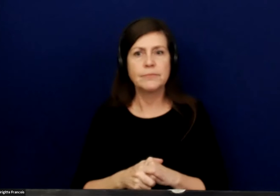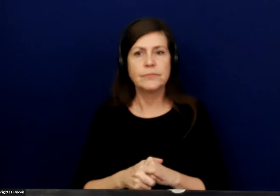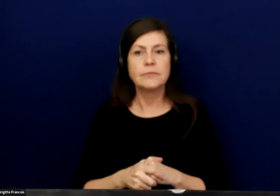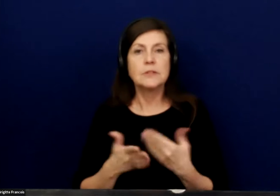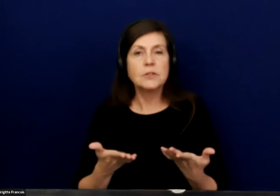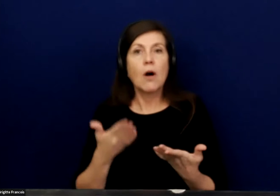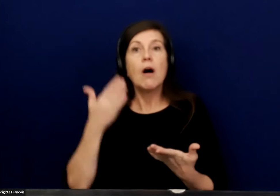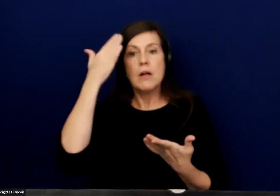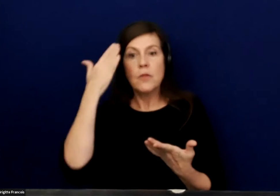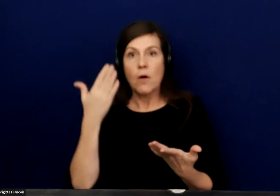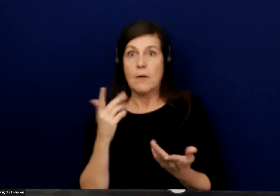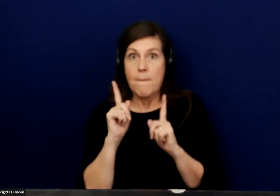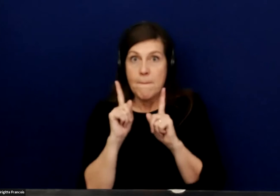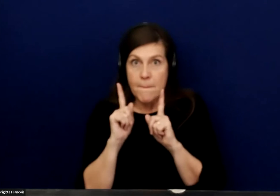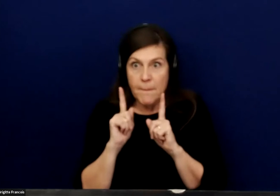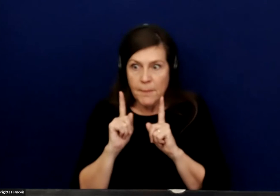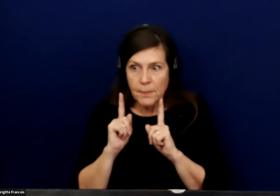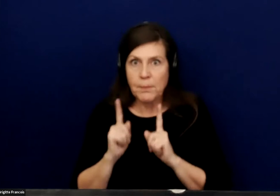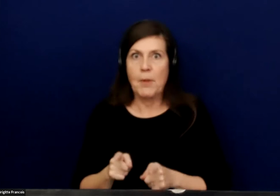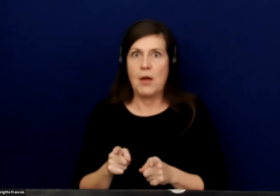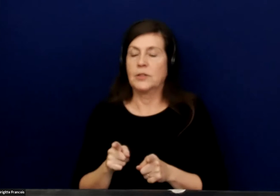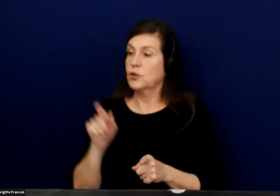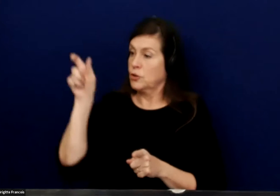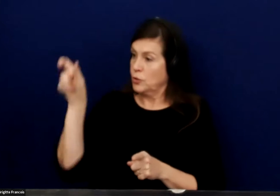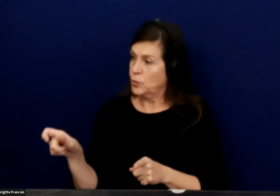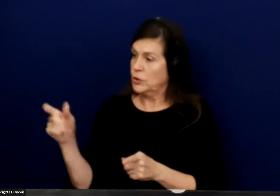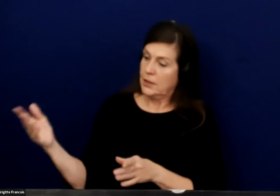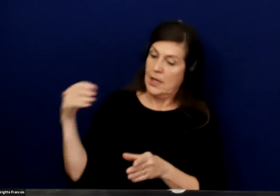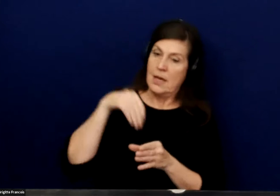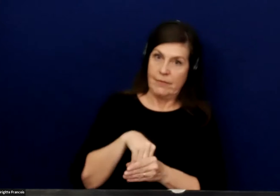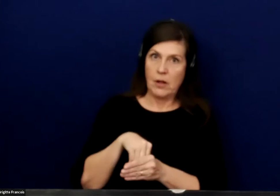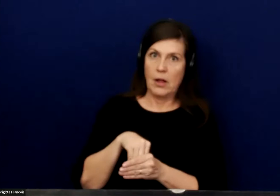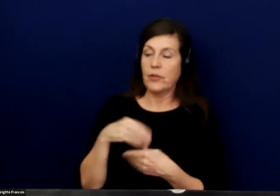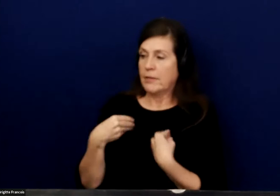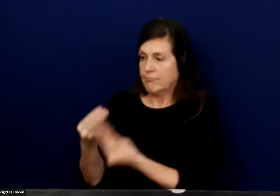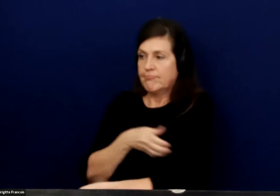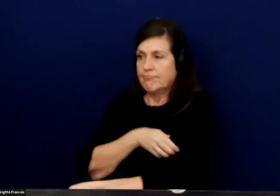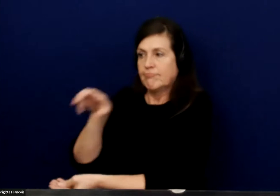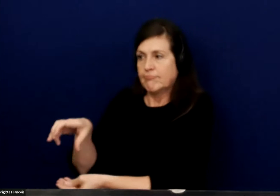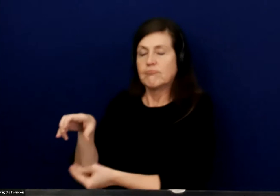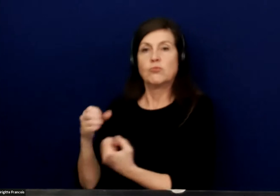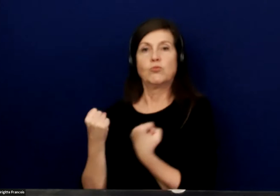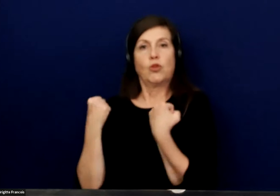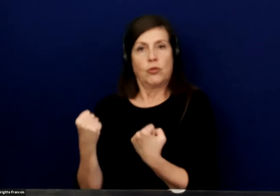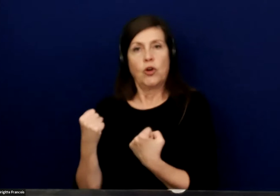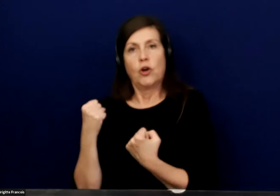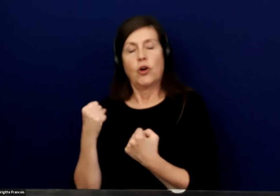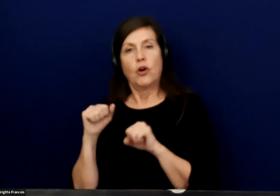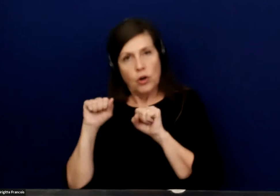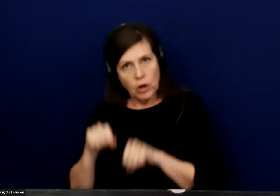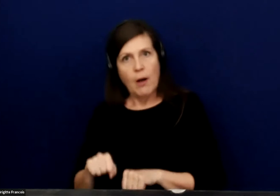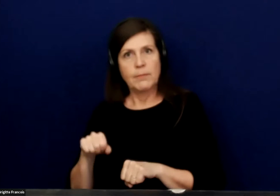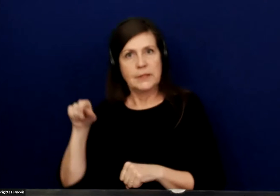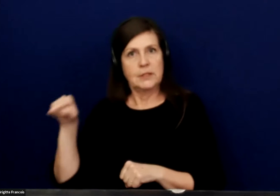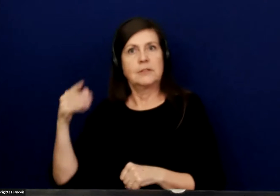needs to have users involved so we can create competence and interest. I will